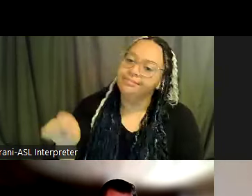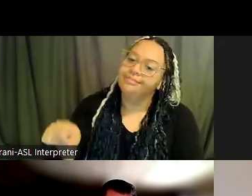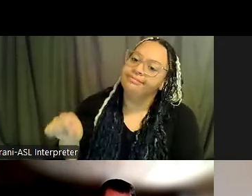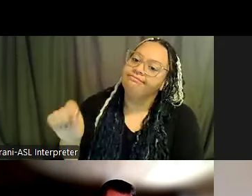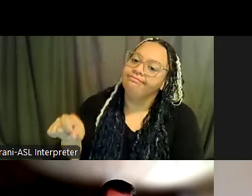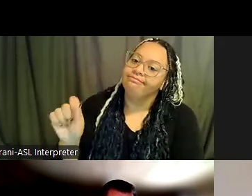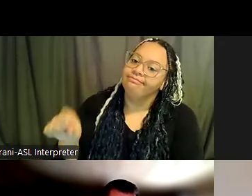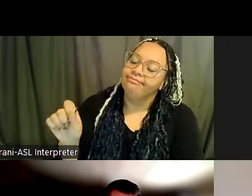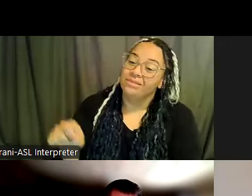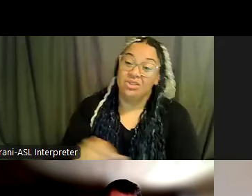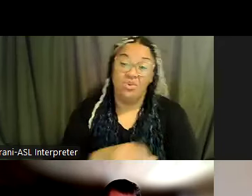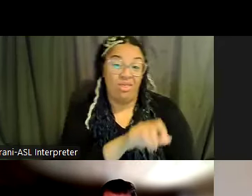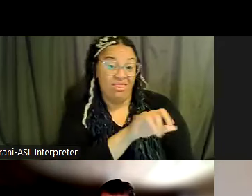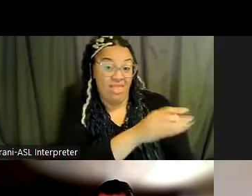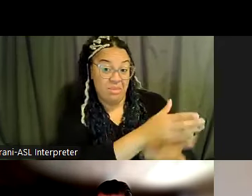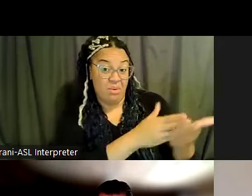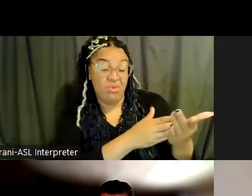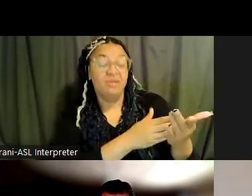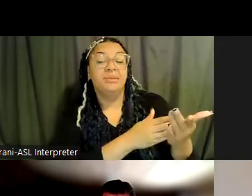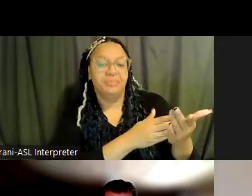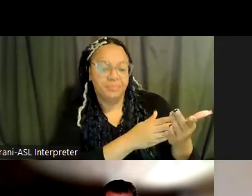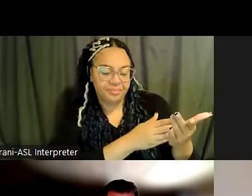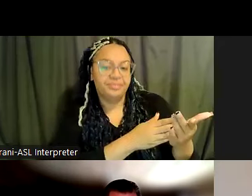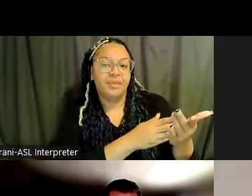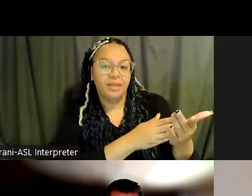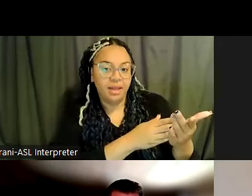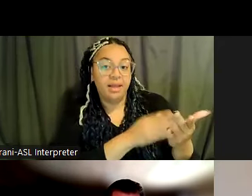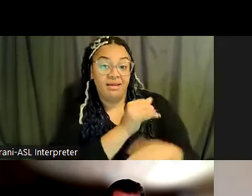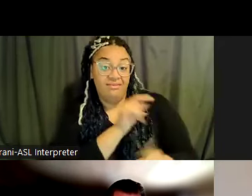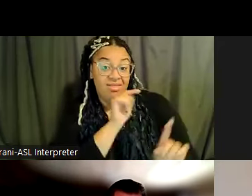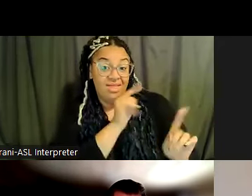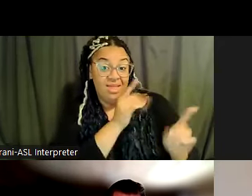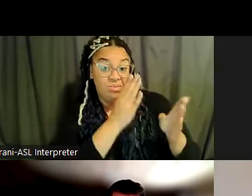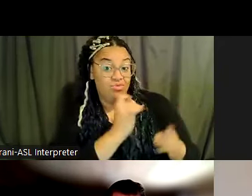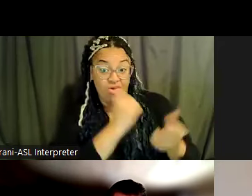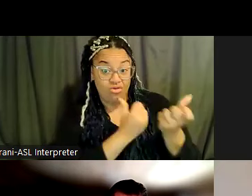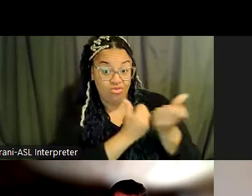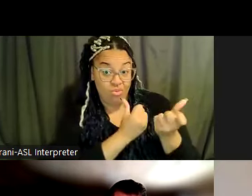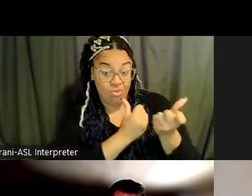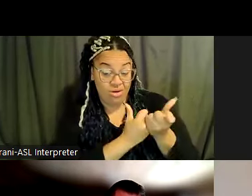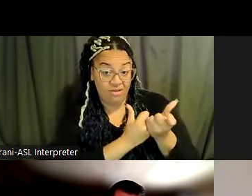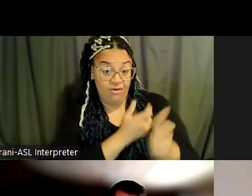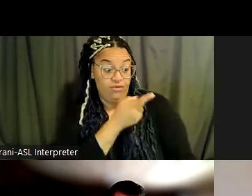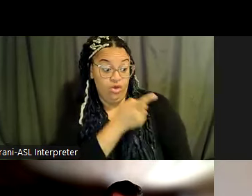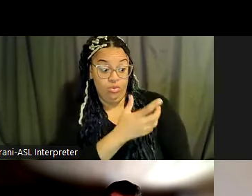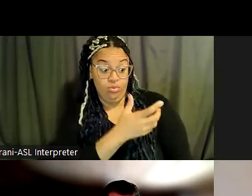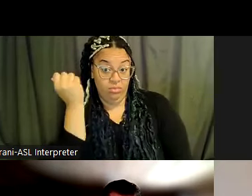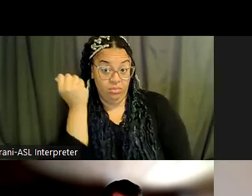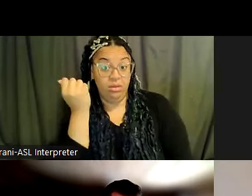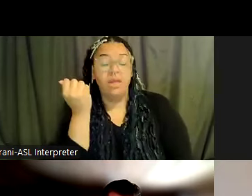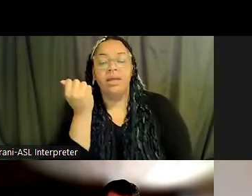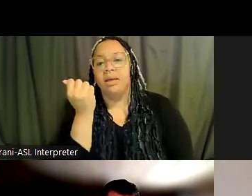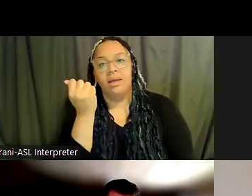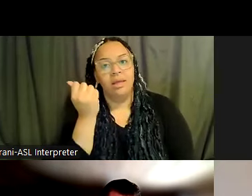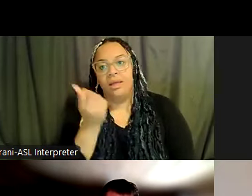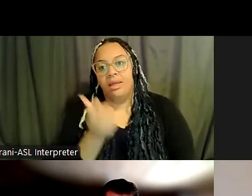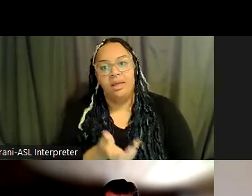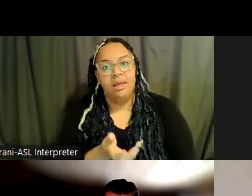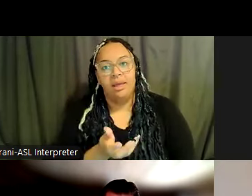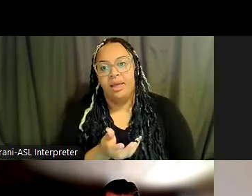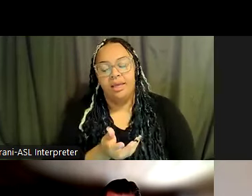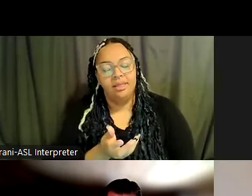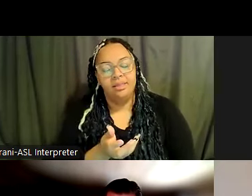that part is one of those where, like, if that person's not supportive of you taking away your firearms, it's a whole hornet's